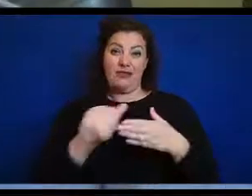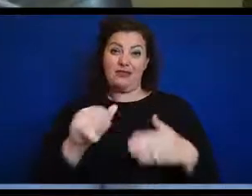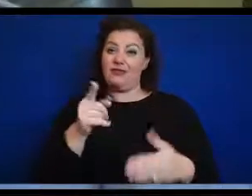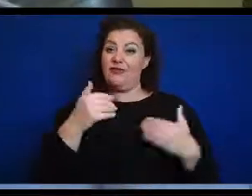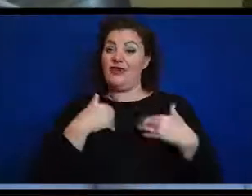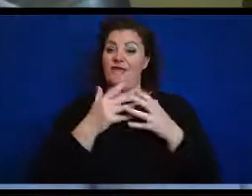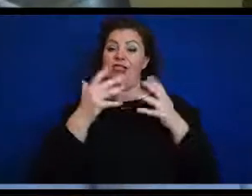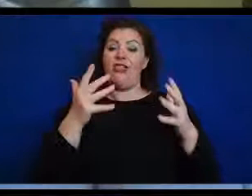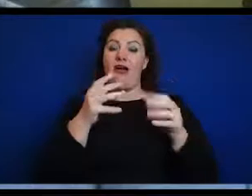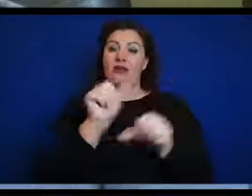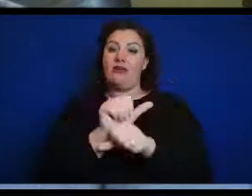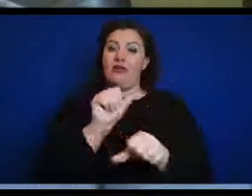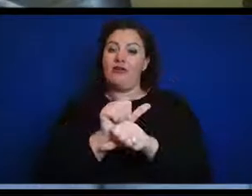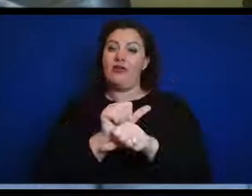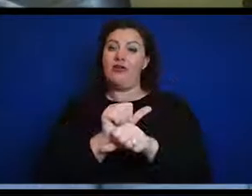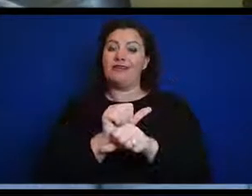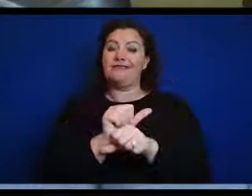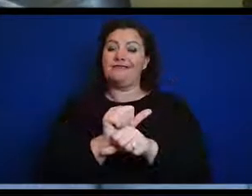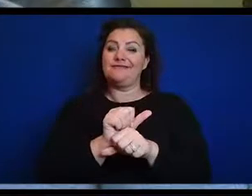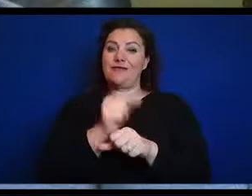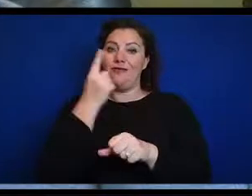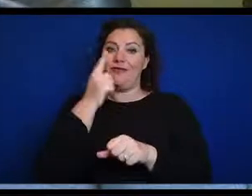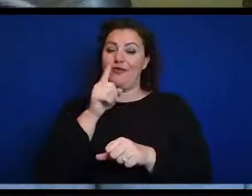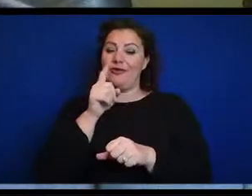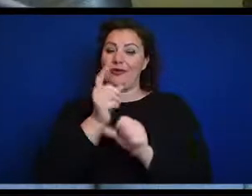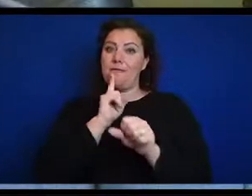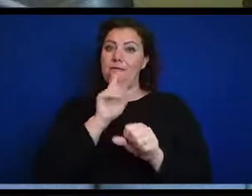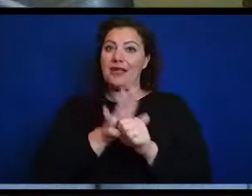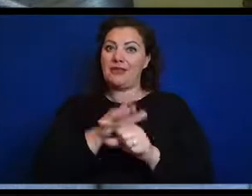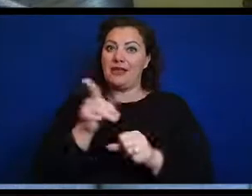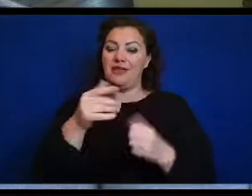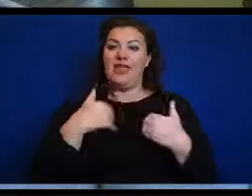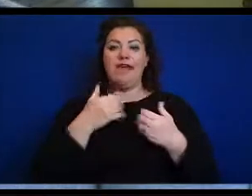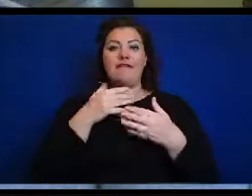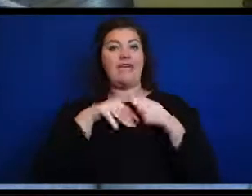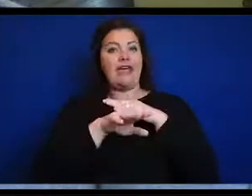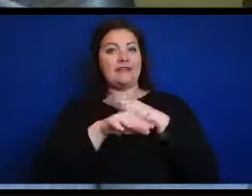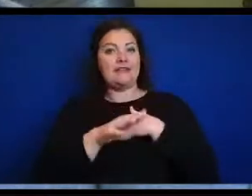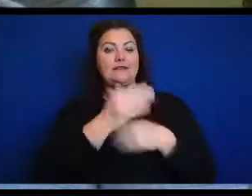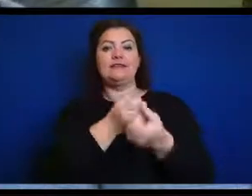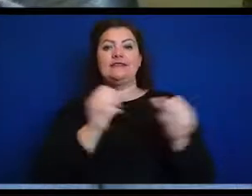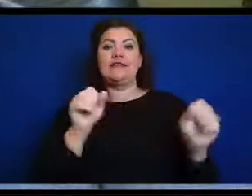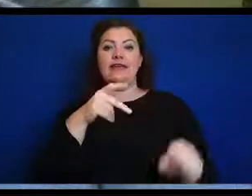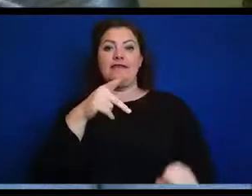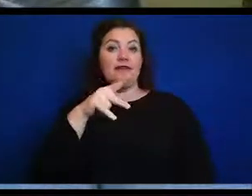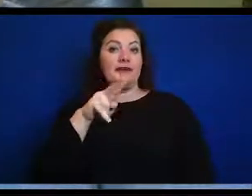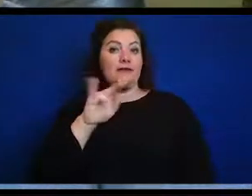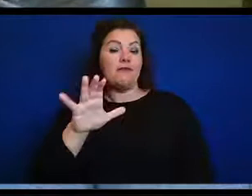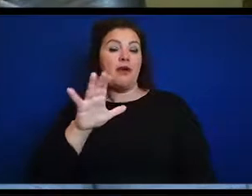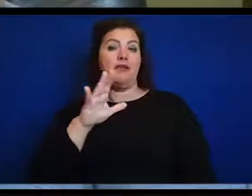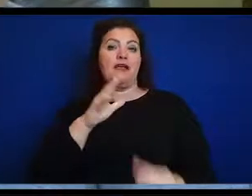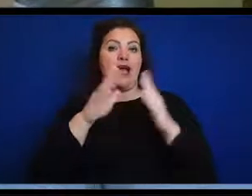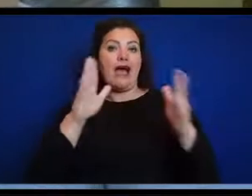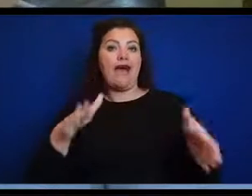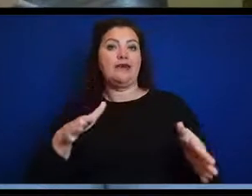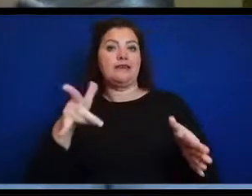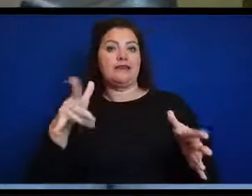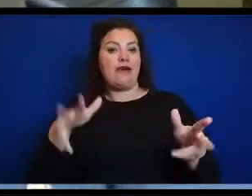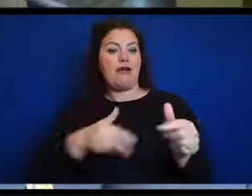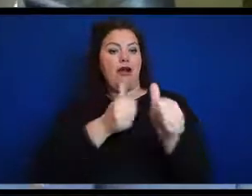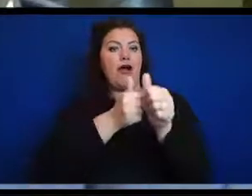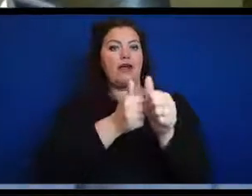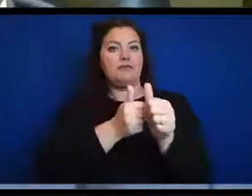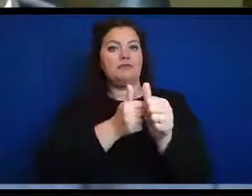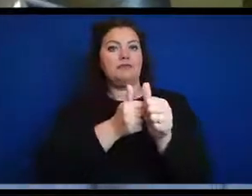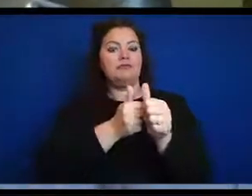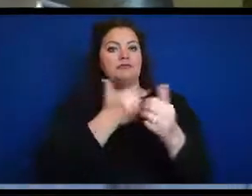be done to make sure that even accessible and safe public housing is up to code for our seniors, so to